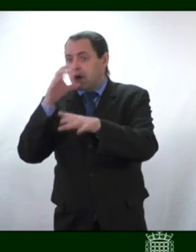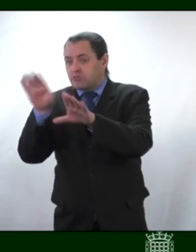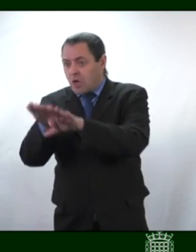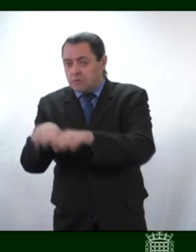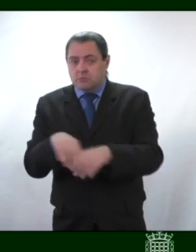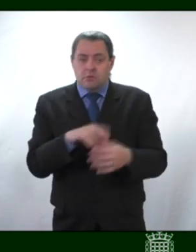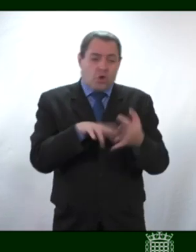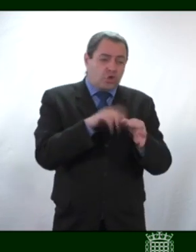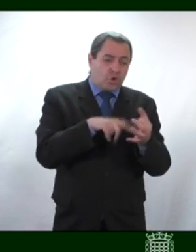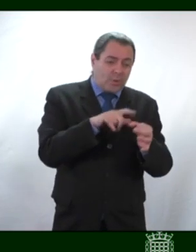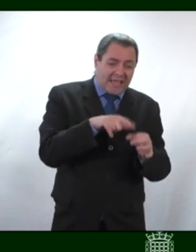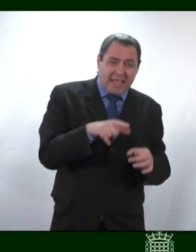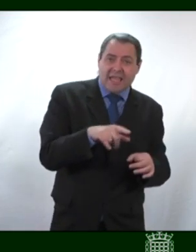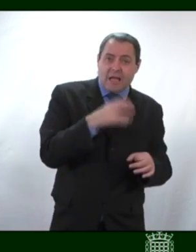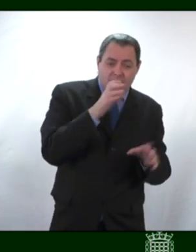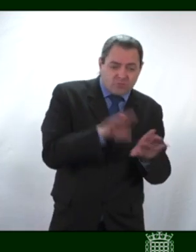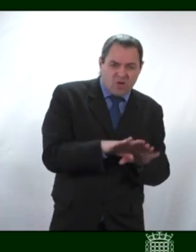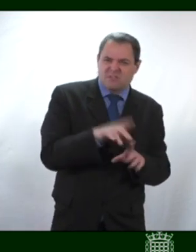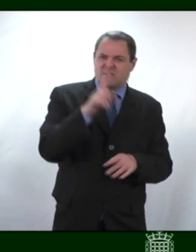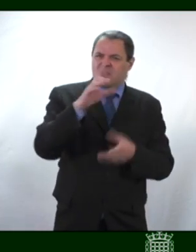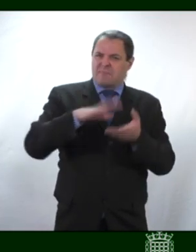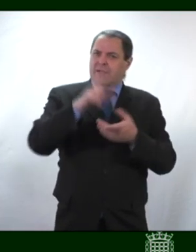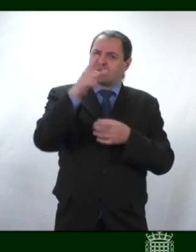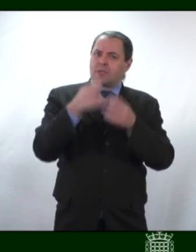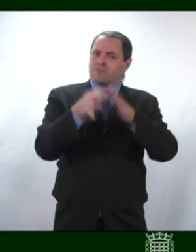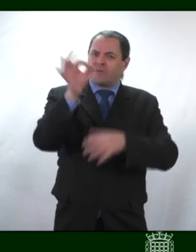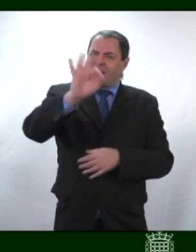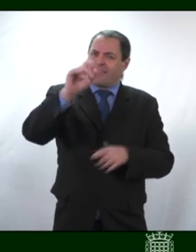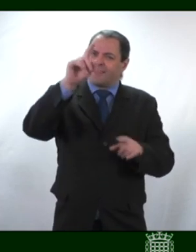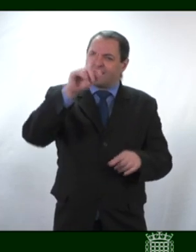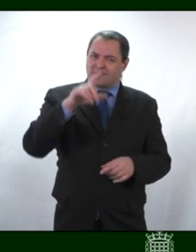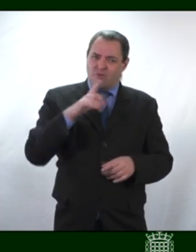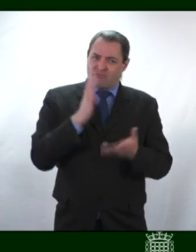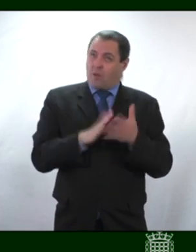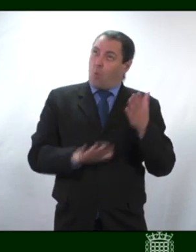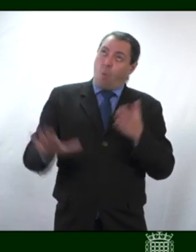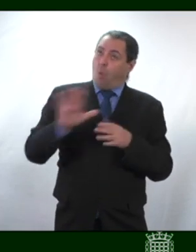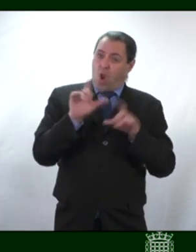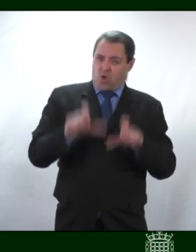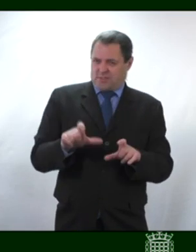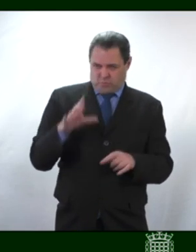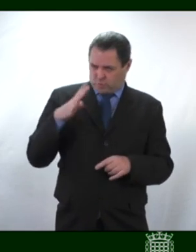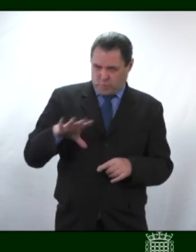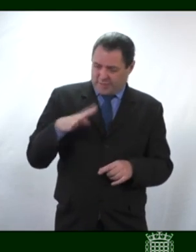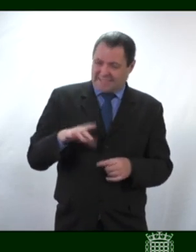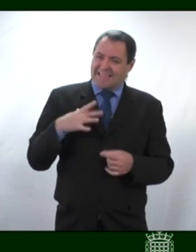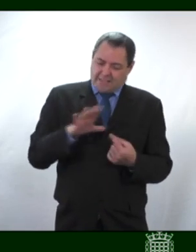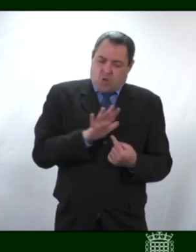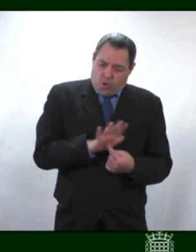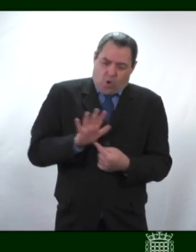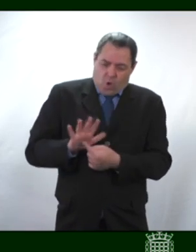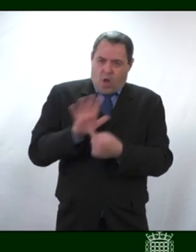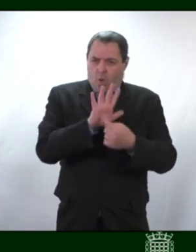does my right honourable friend agree with me that a blanket national lockdown is wrong and local interventions are what we need now